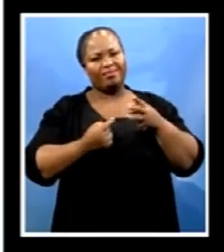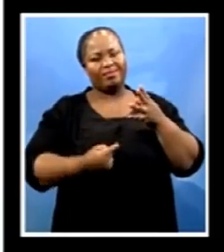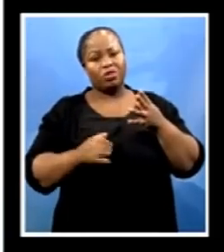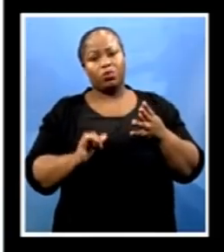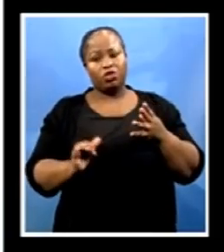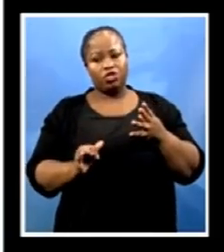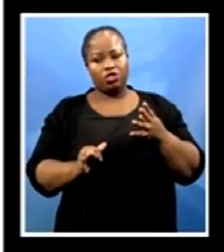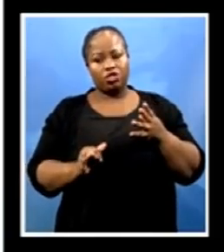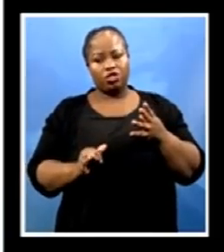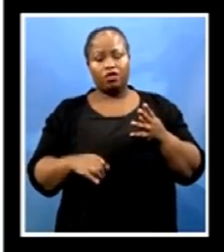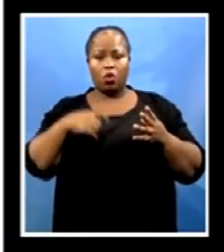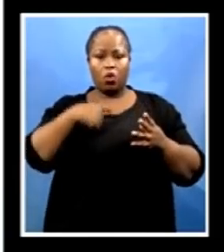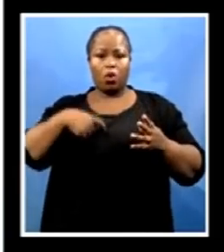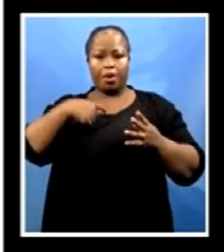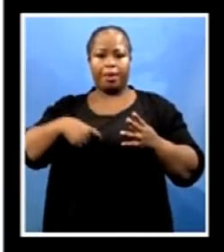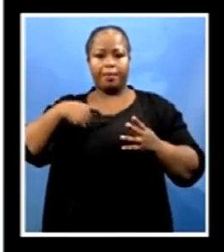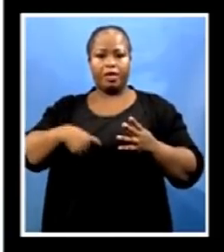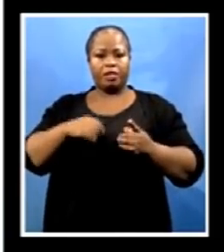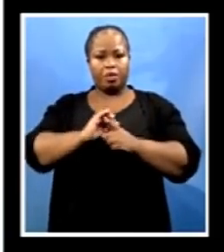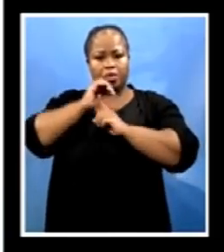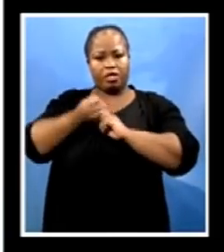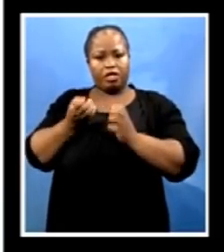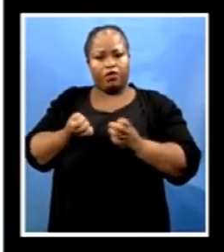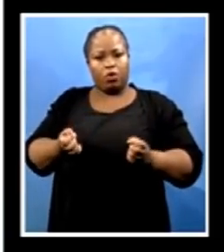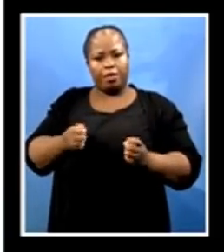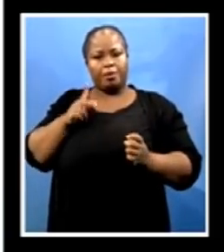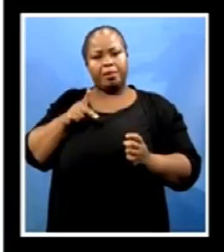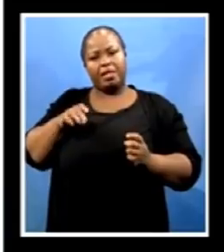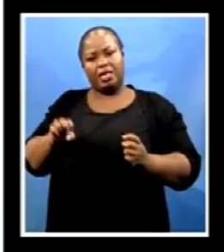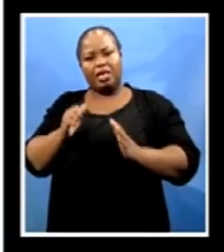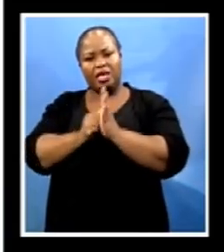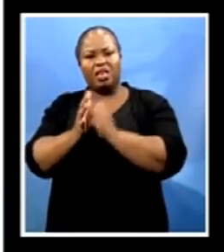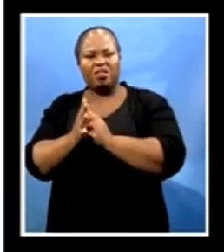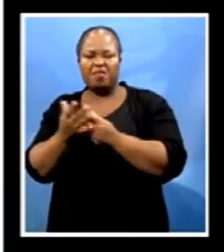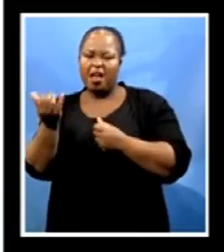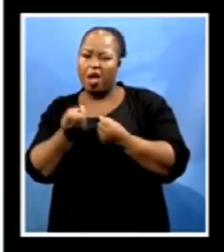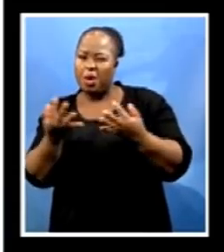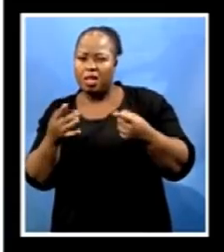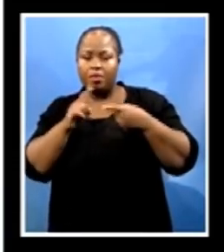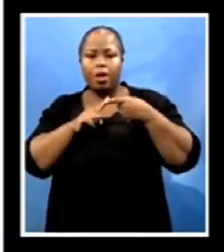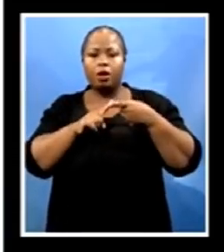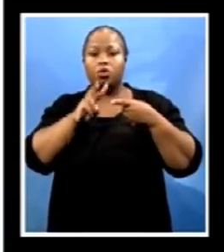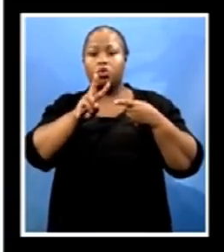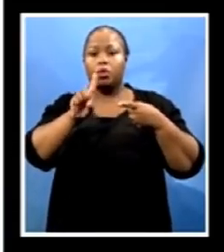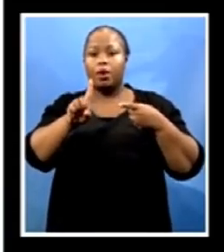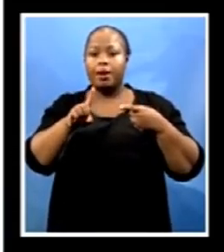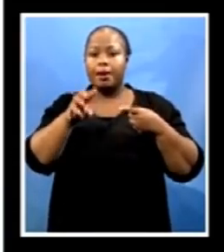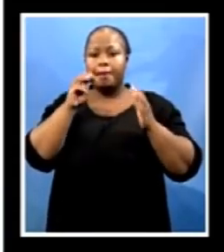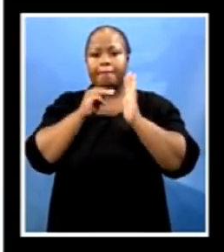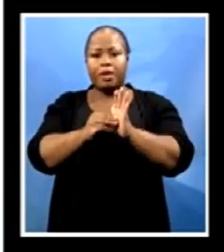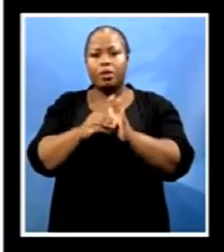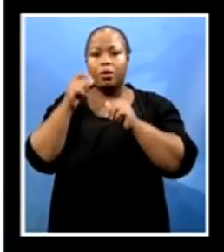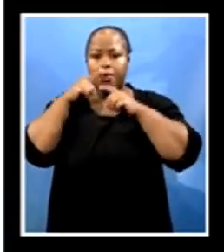equipment, about 21 million masks have been purchased, and hundreds of thousands of